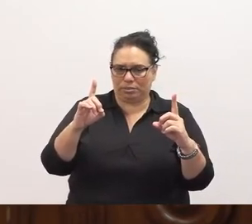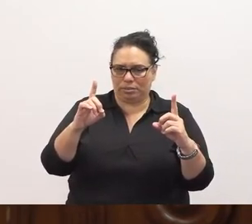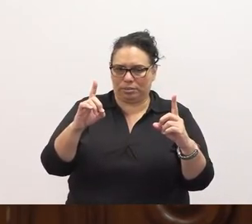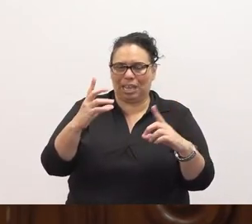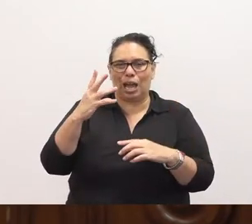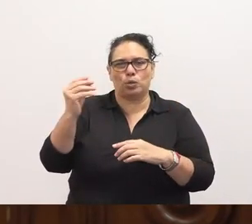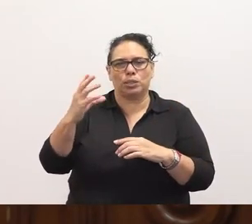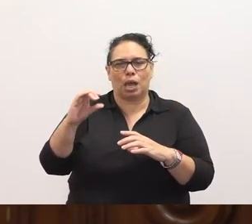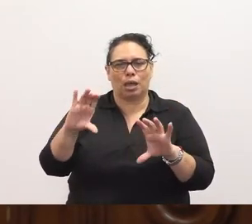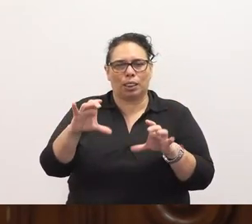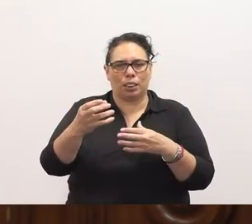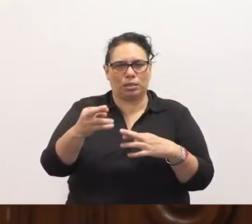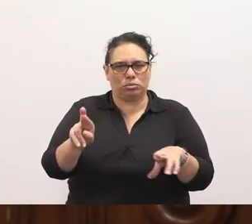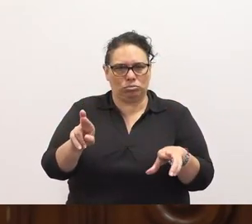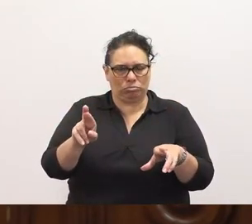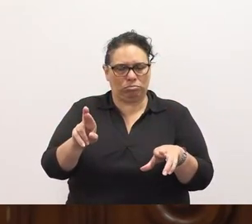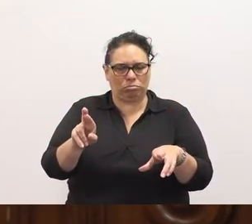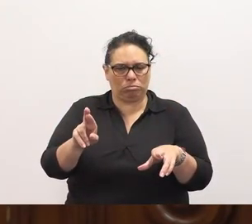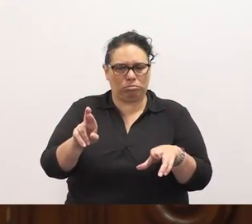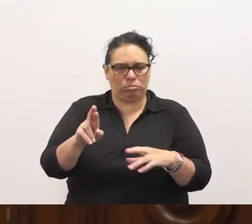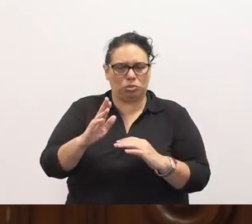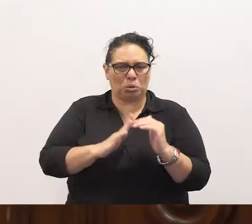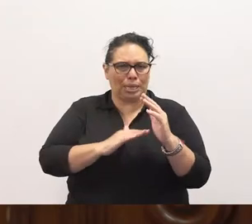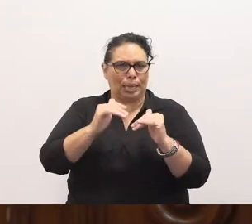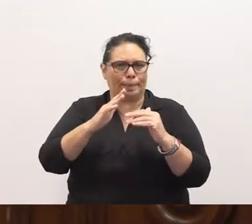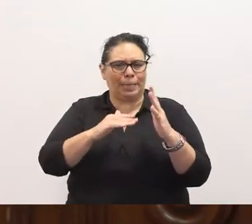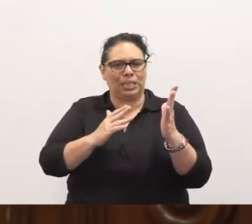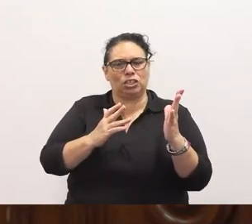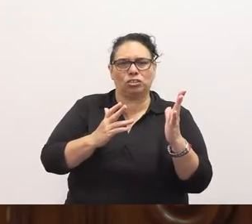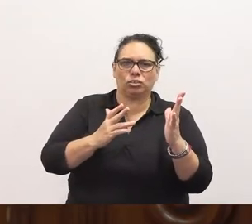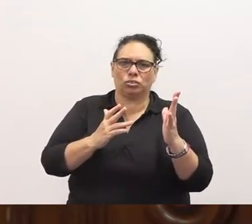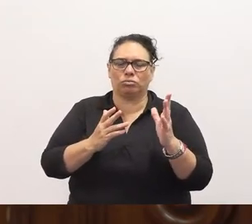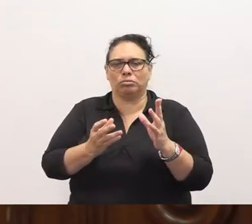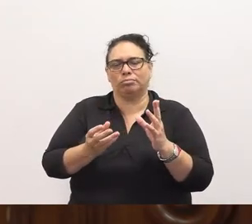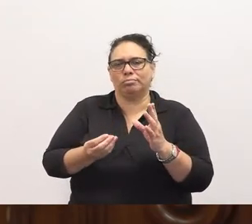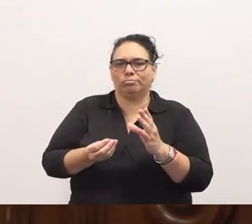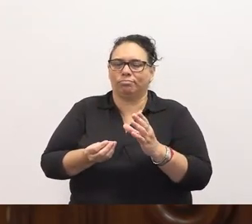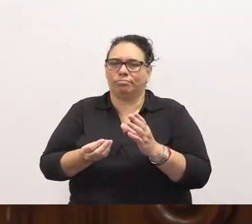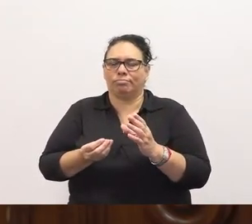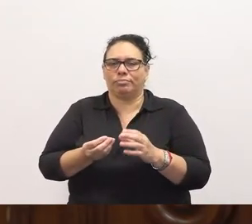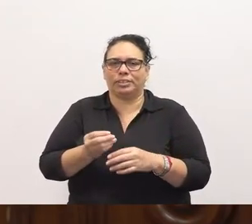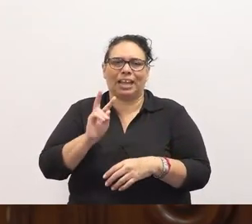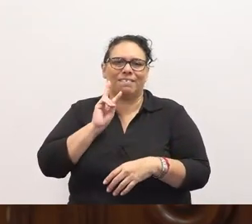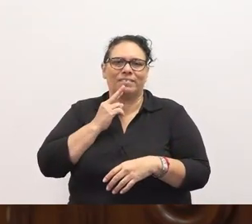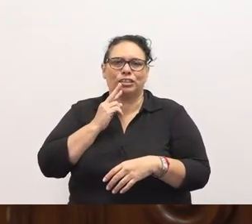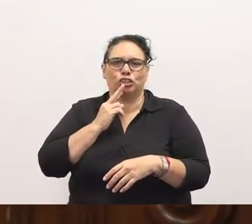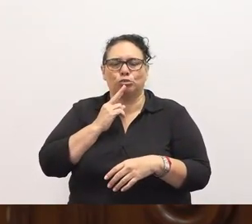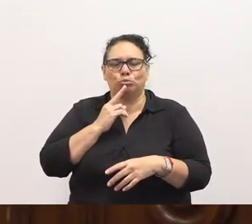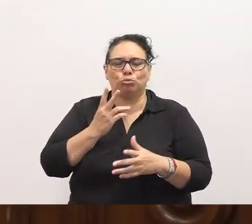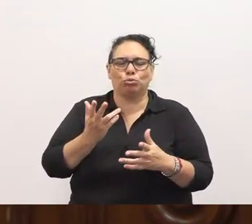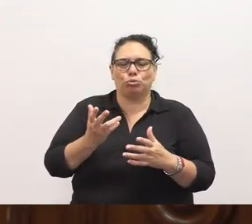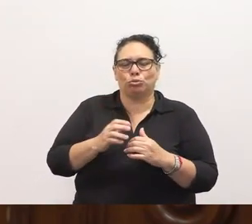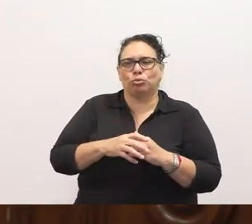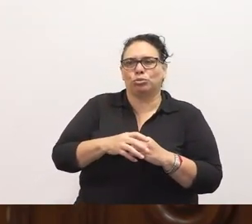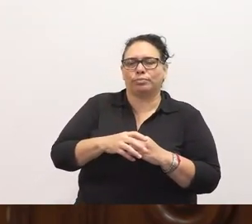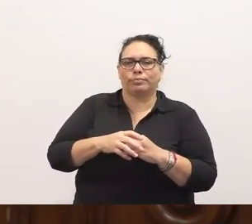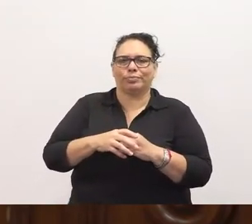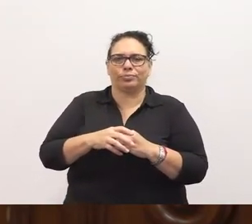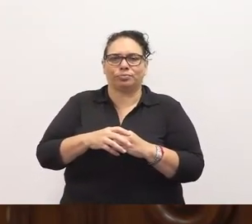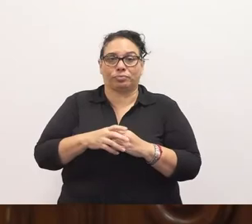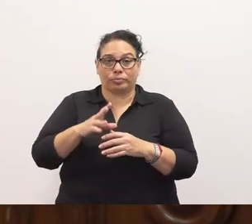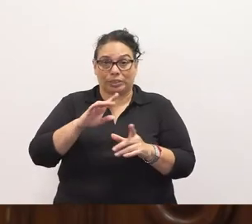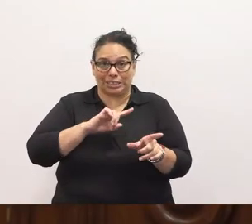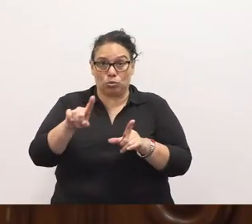outside the classroom. So they build raised vegetable beds, and when they're in a